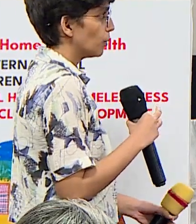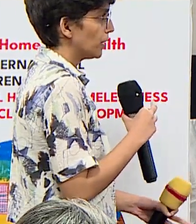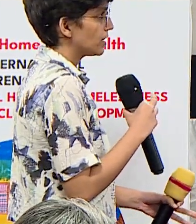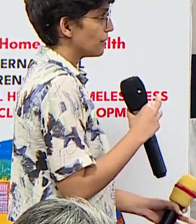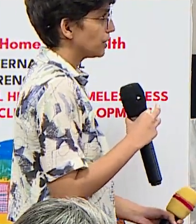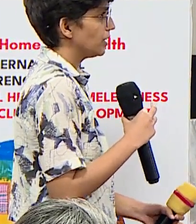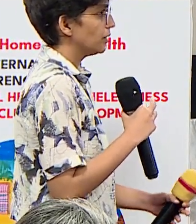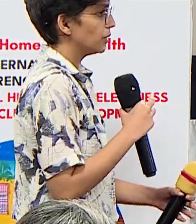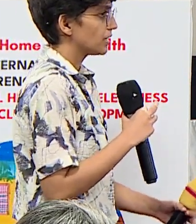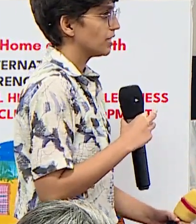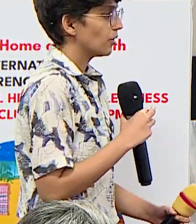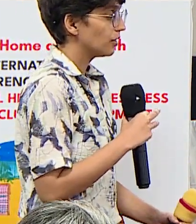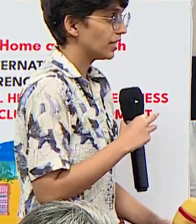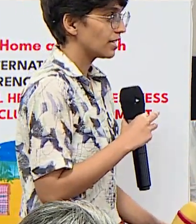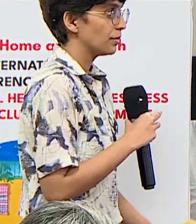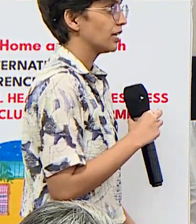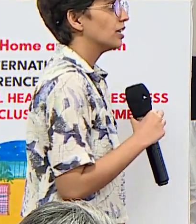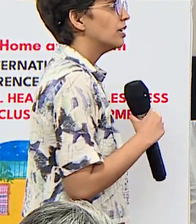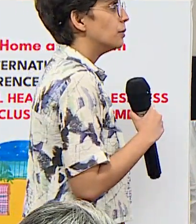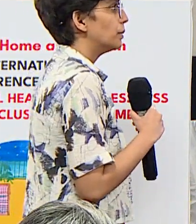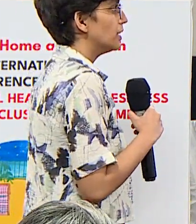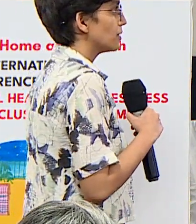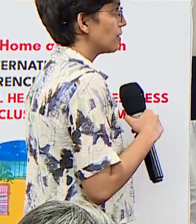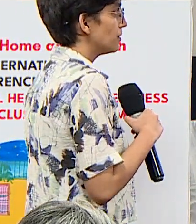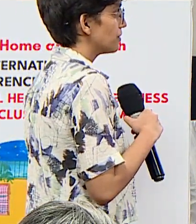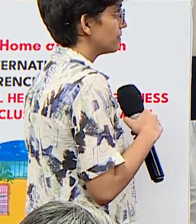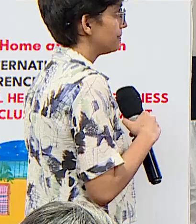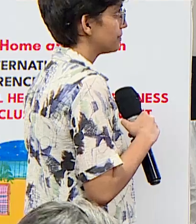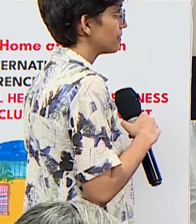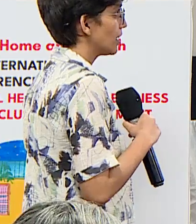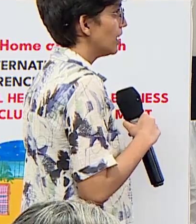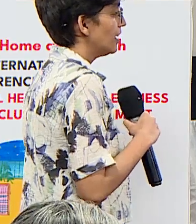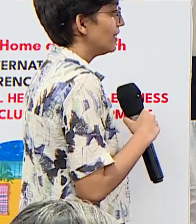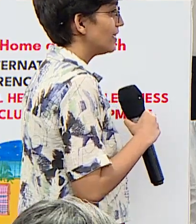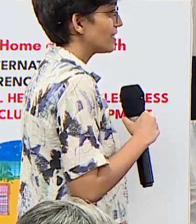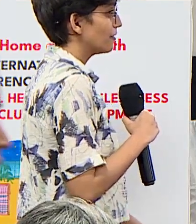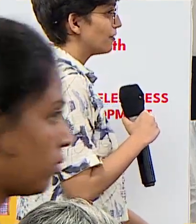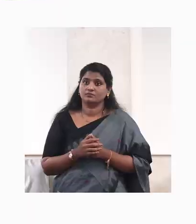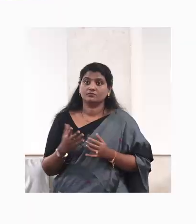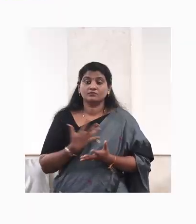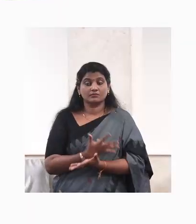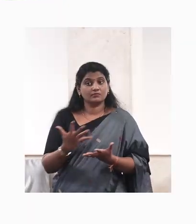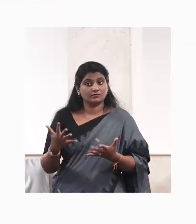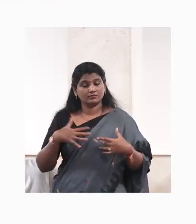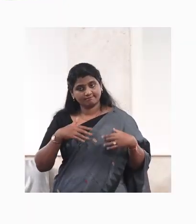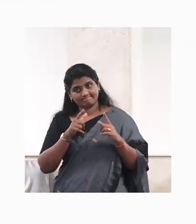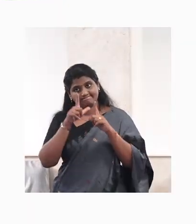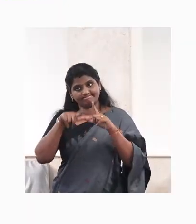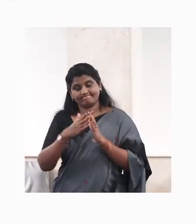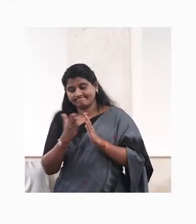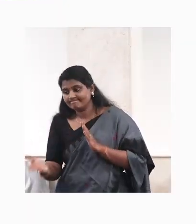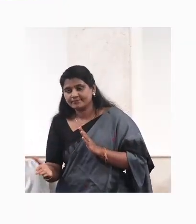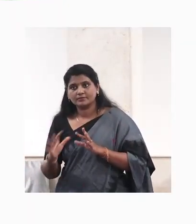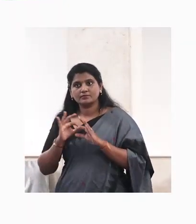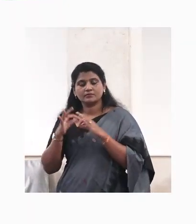openness, empathy, we're listening, all of that's happening. But there's a lot of things can fall apart and the family